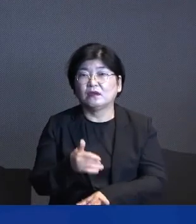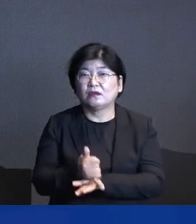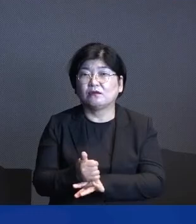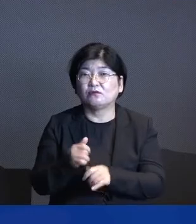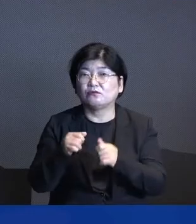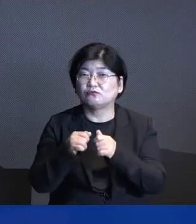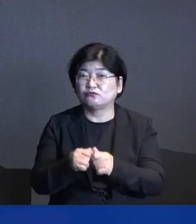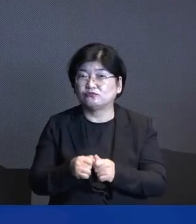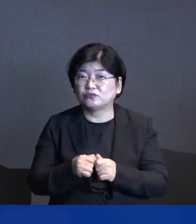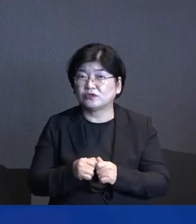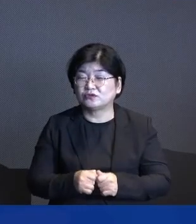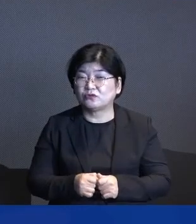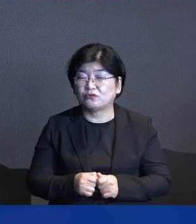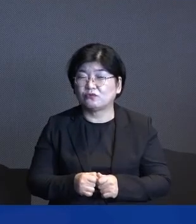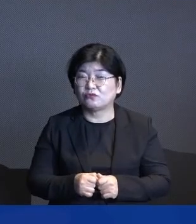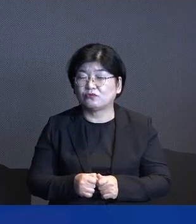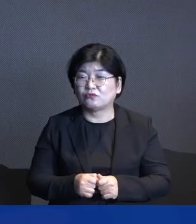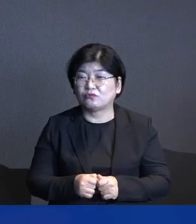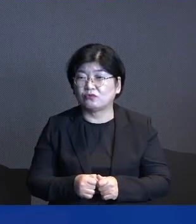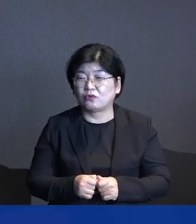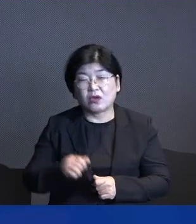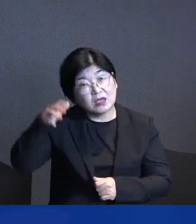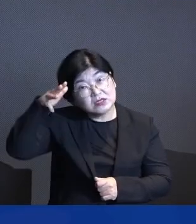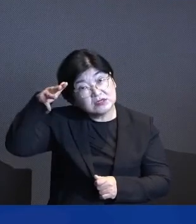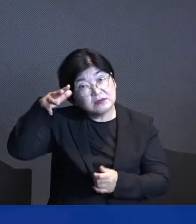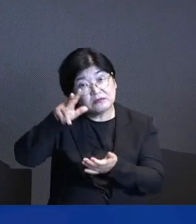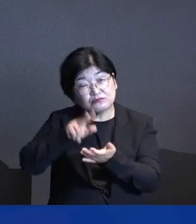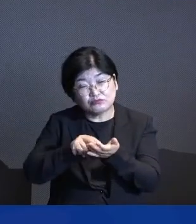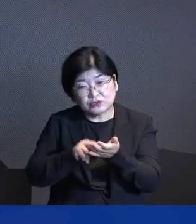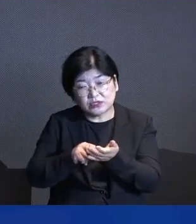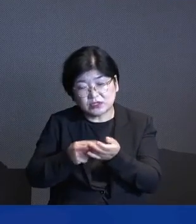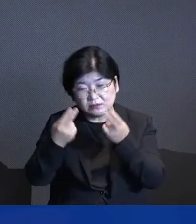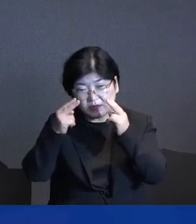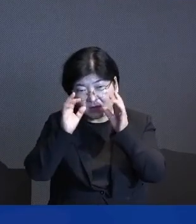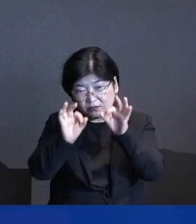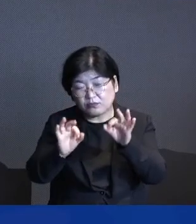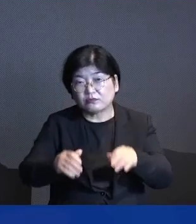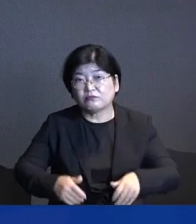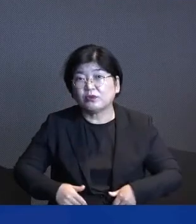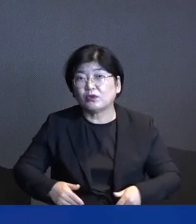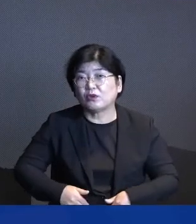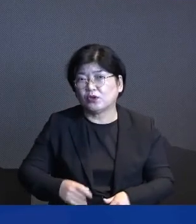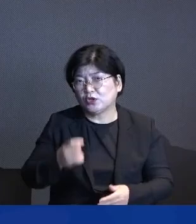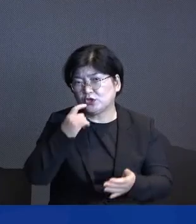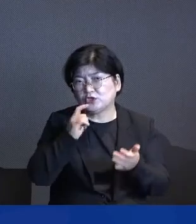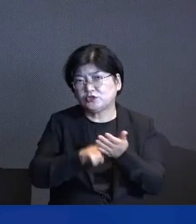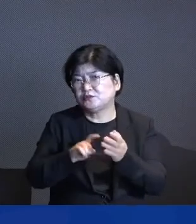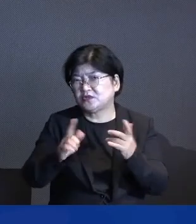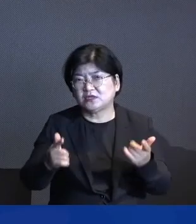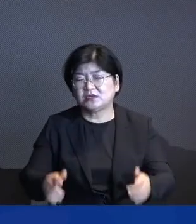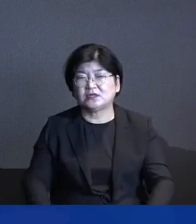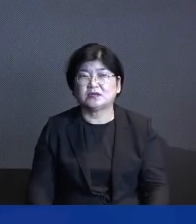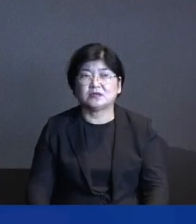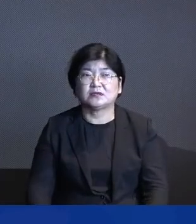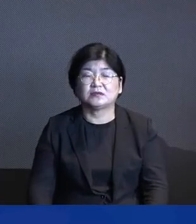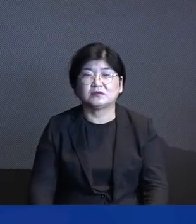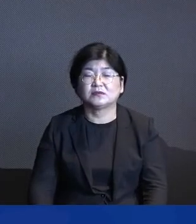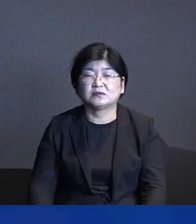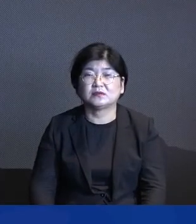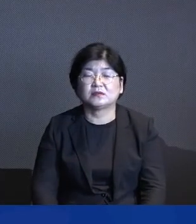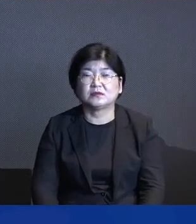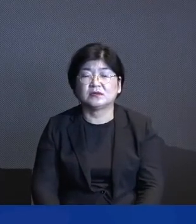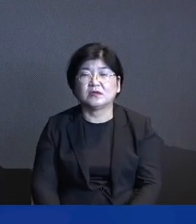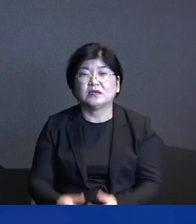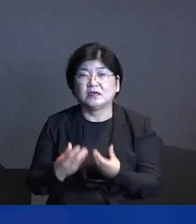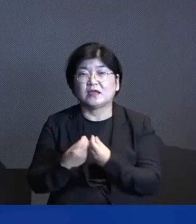So even though it sounds too easy, but it's not just you just do exercise or you